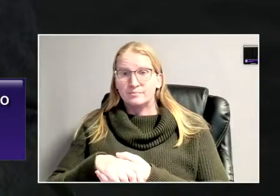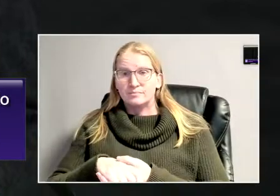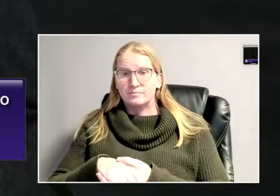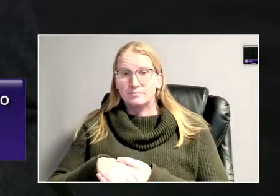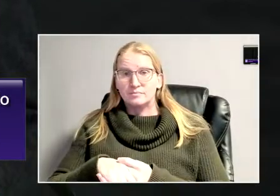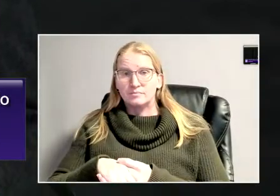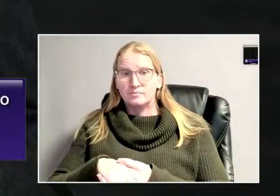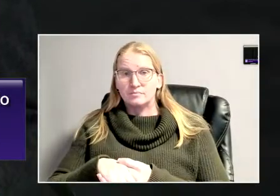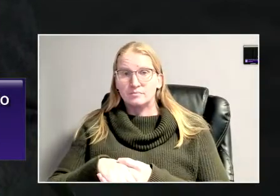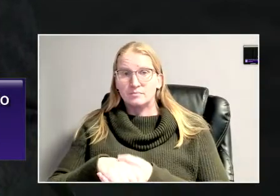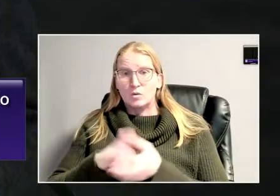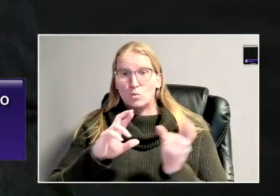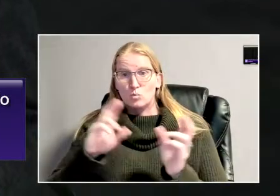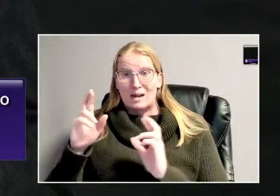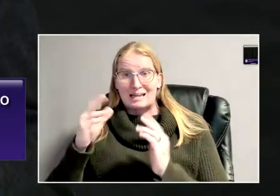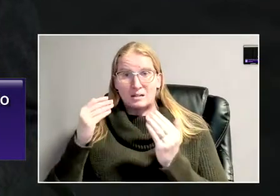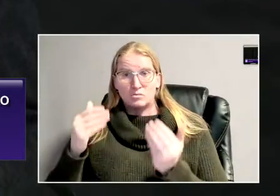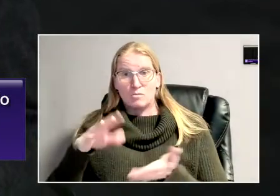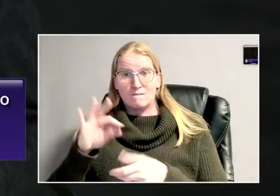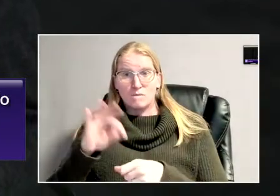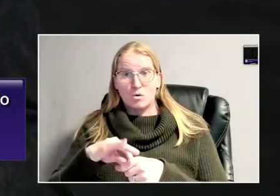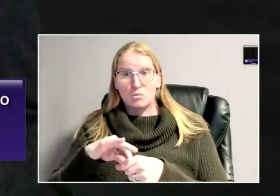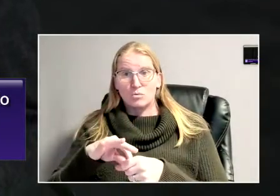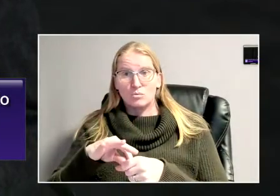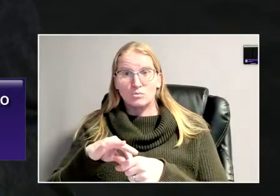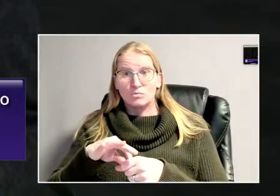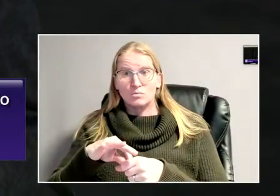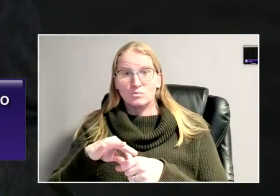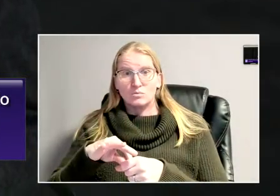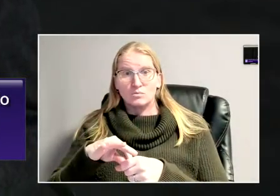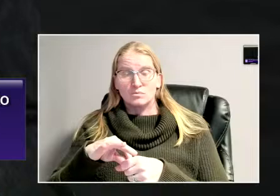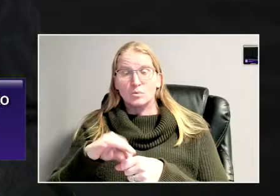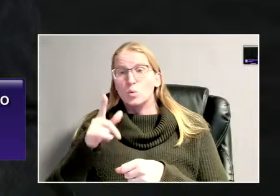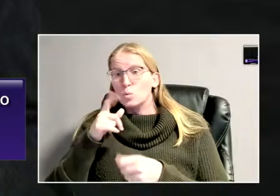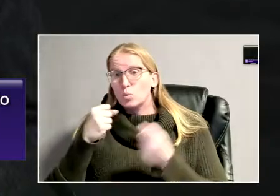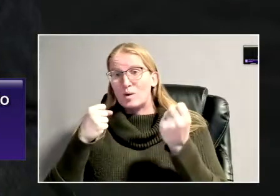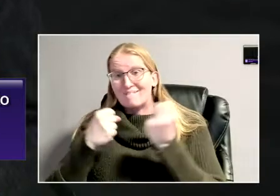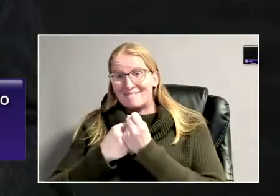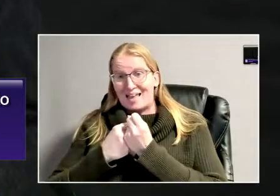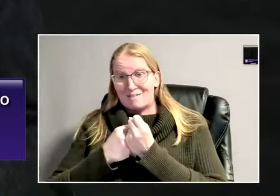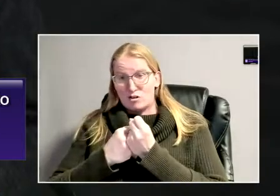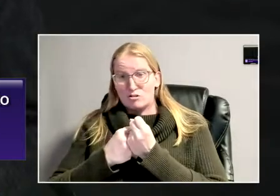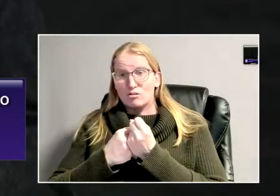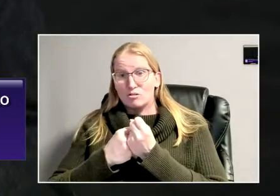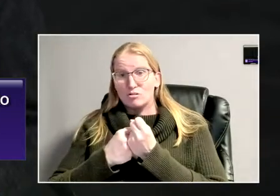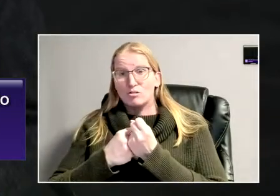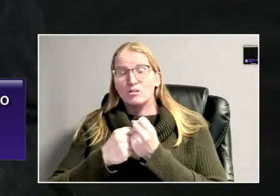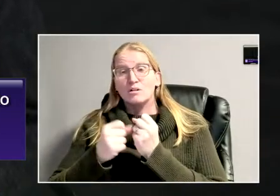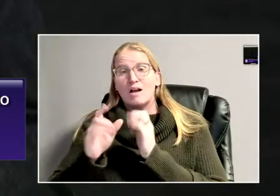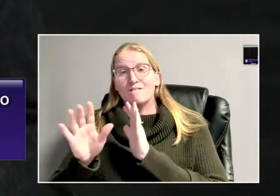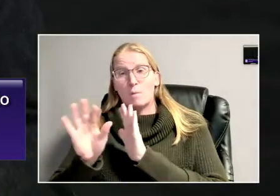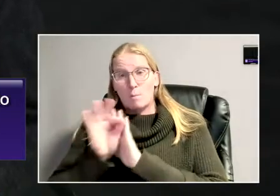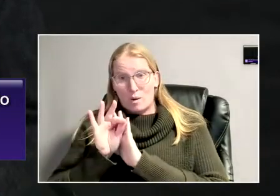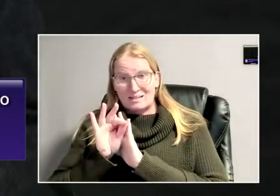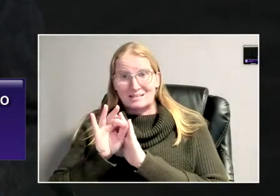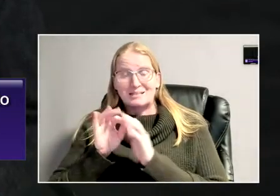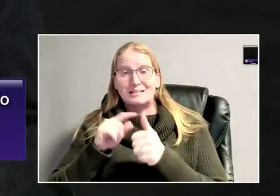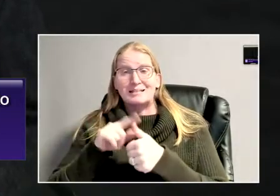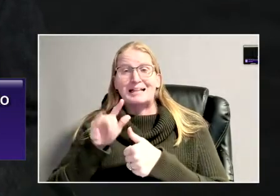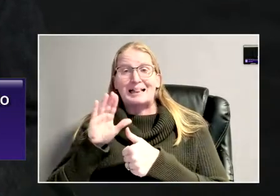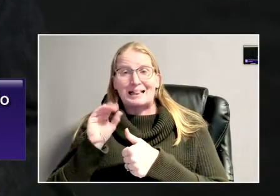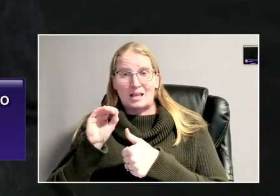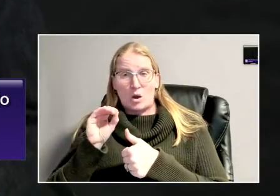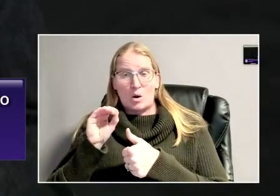are you ready for that question all those in favor of appointing Leo Schiff